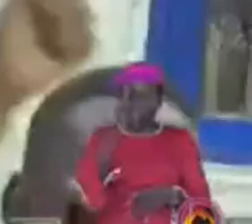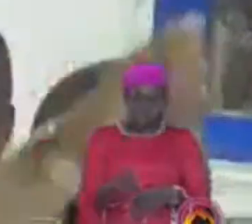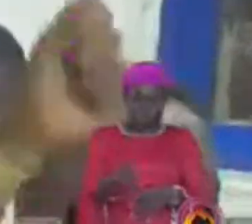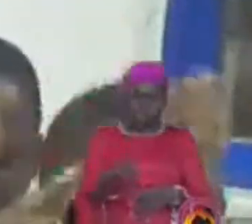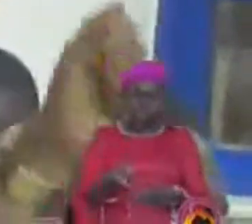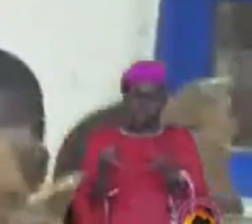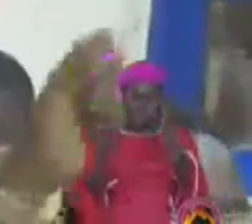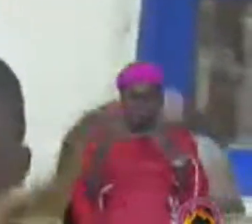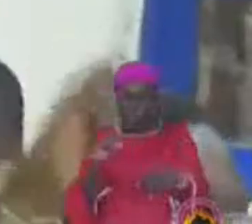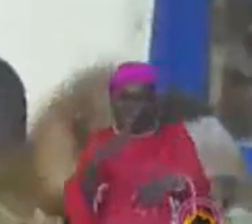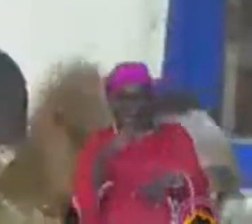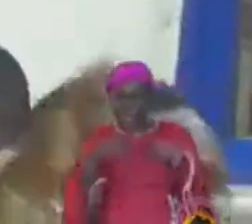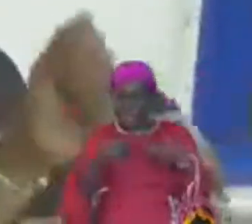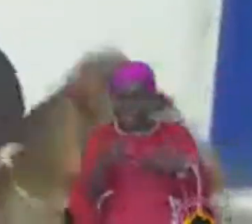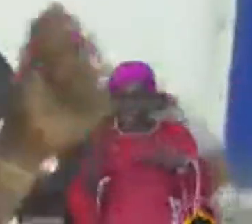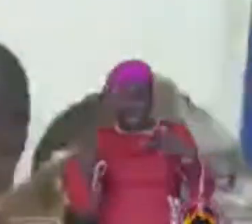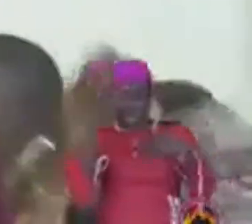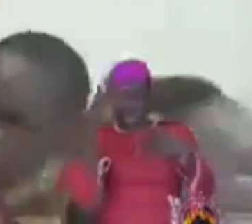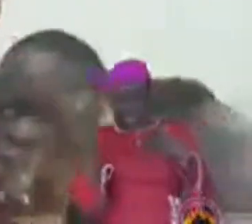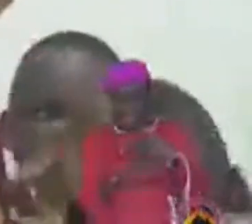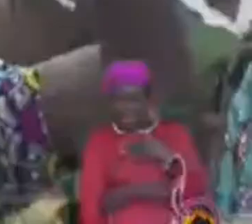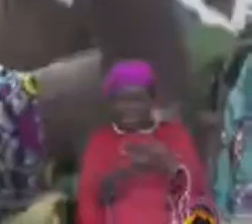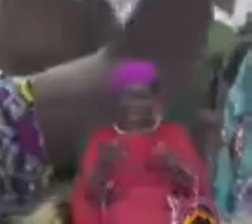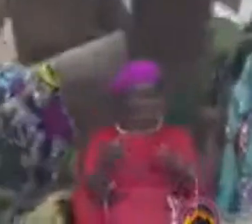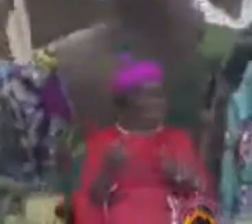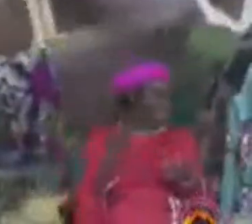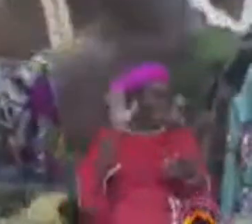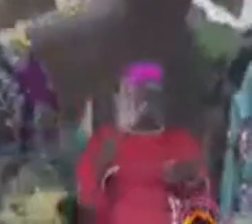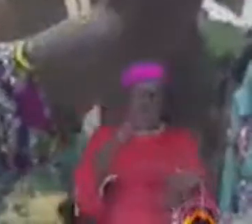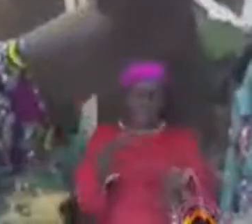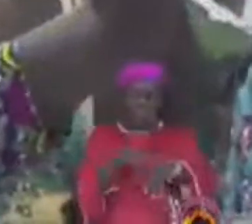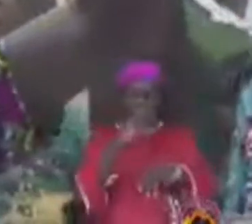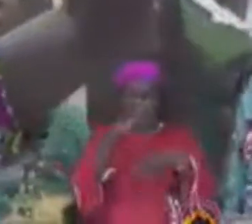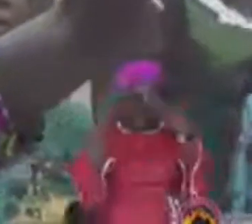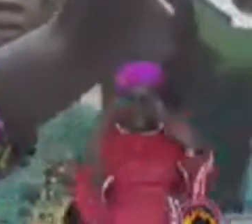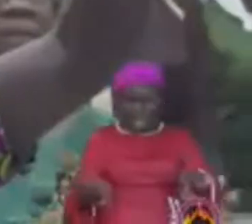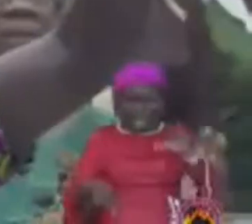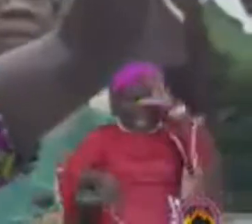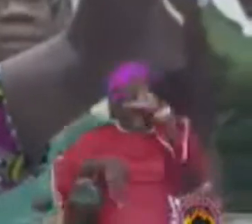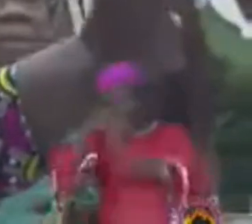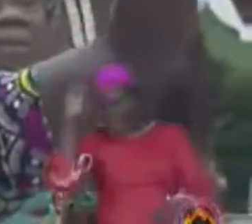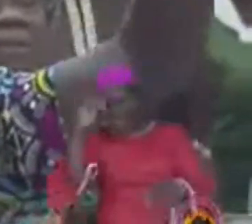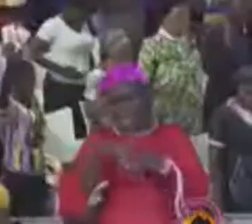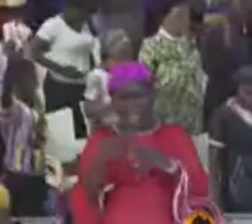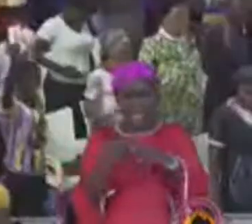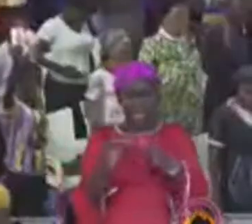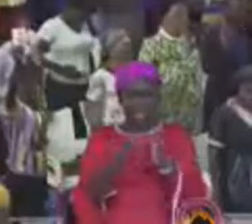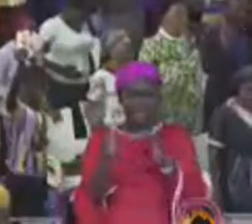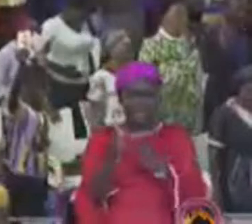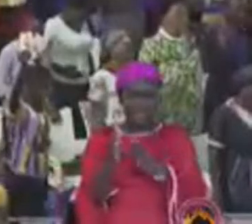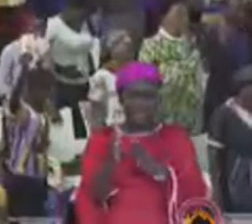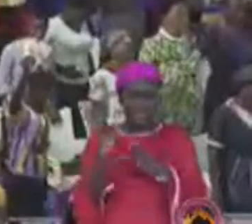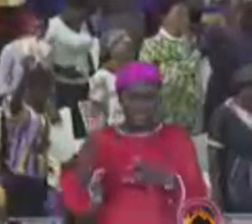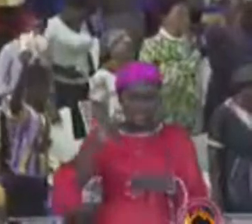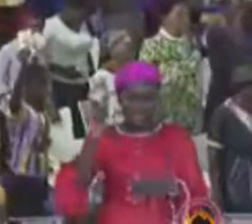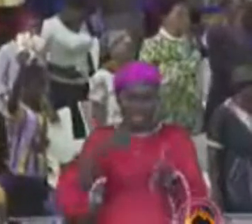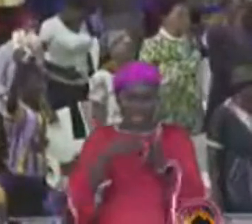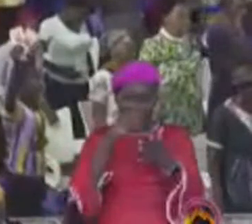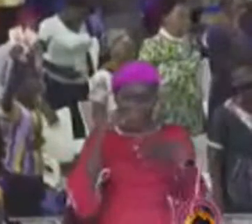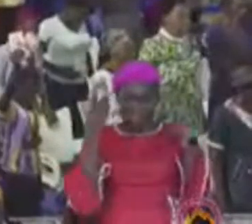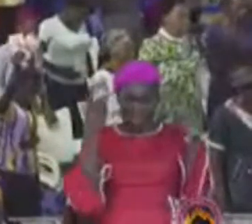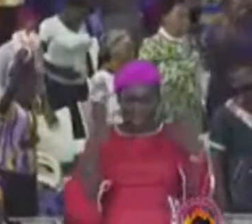off sickness. Your time is up. Get out in the name of Jesus. It's happening.